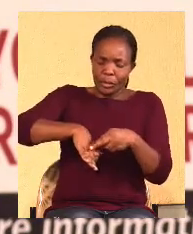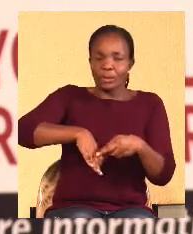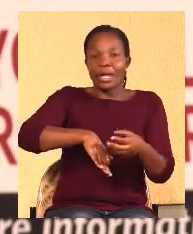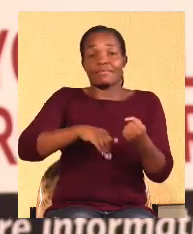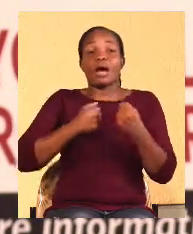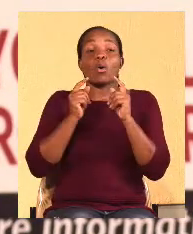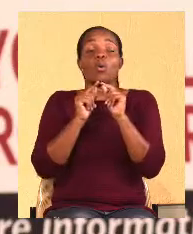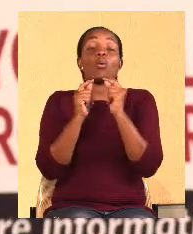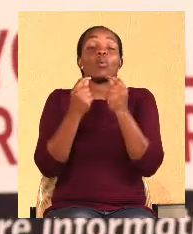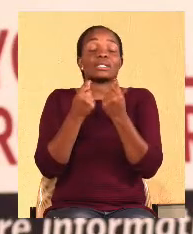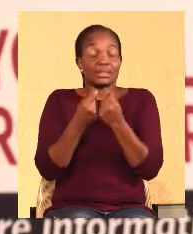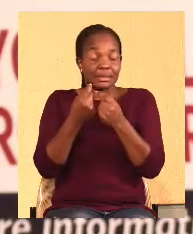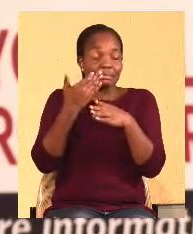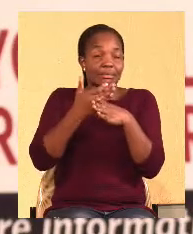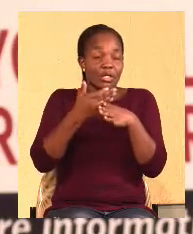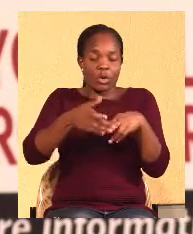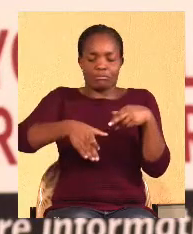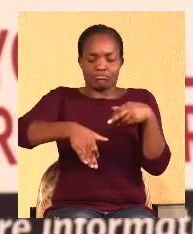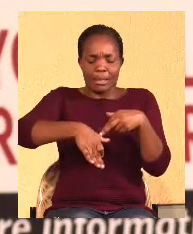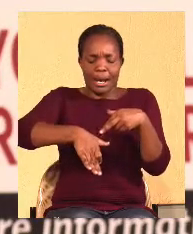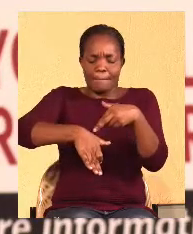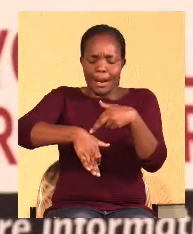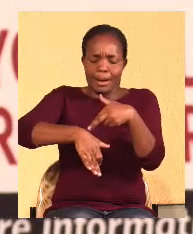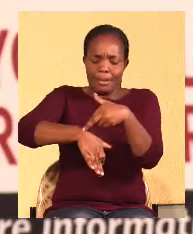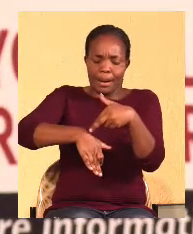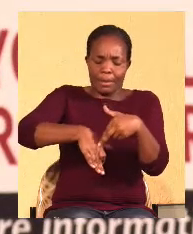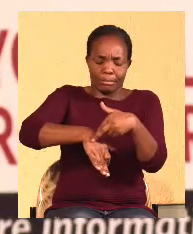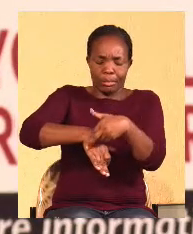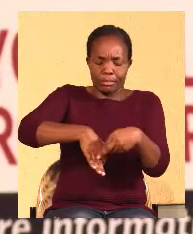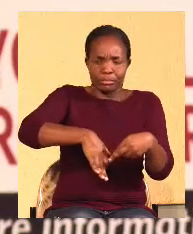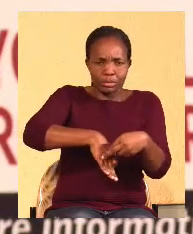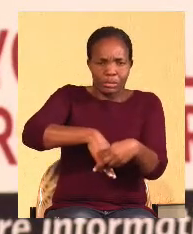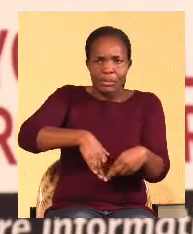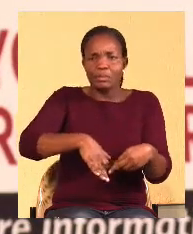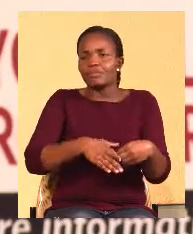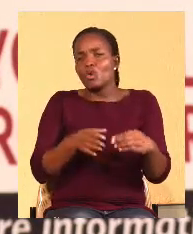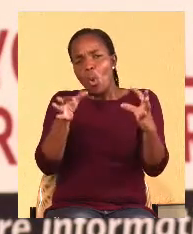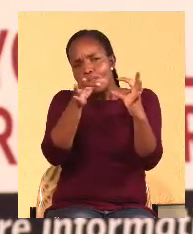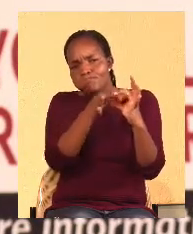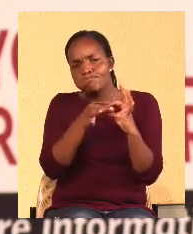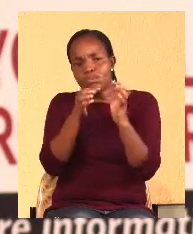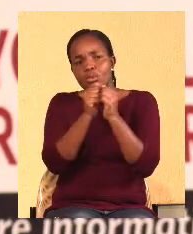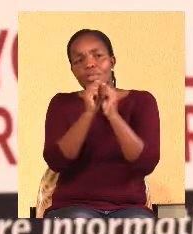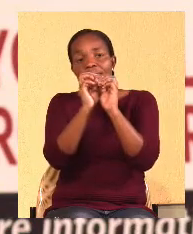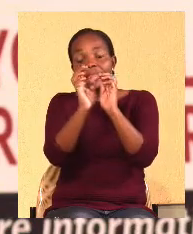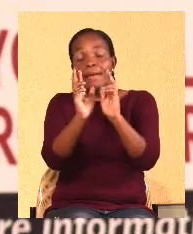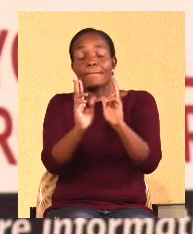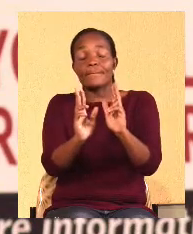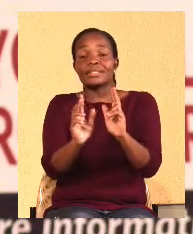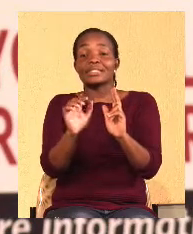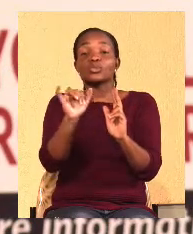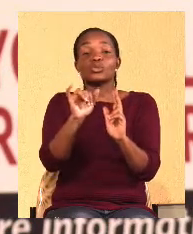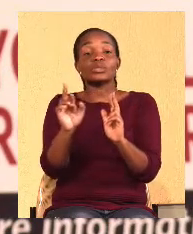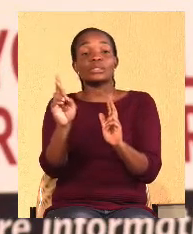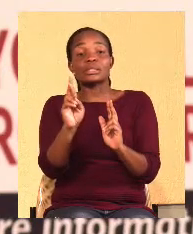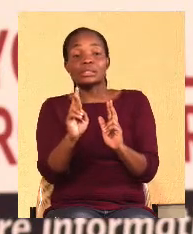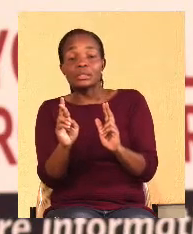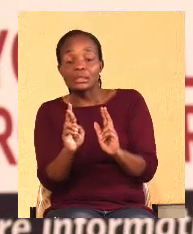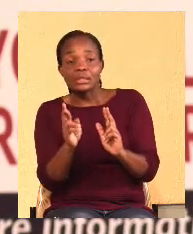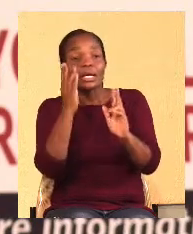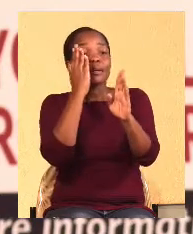surveillance team across all regions in the country. We connect with a person in the responsible, in the